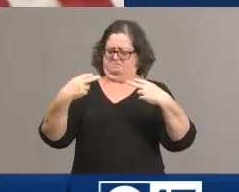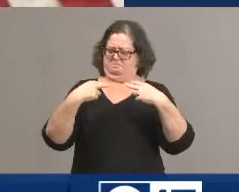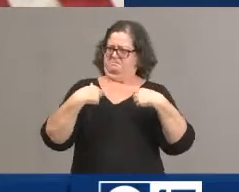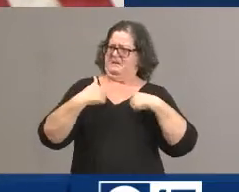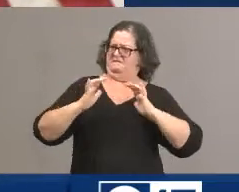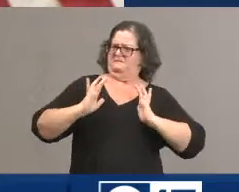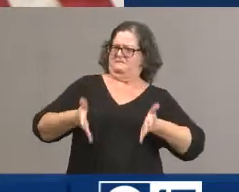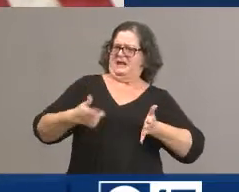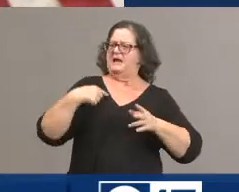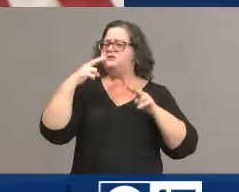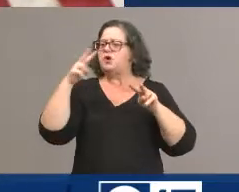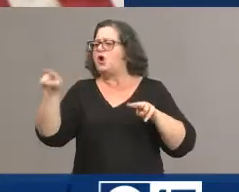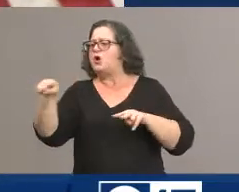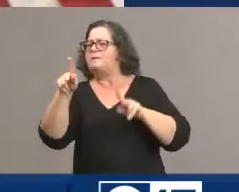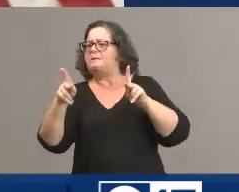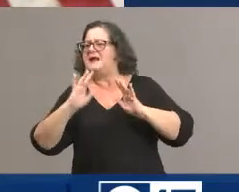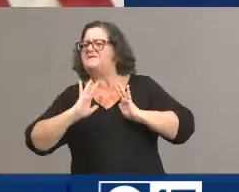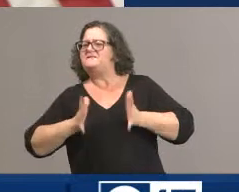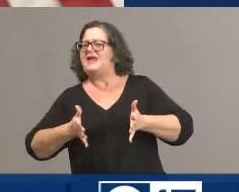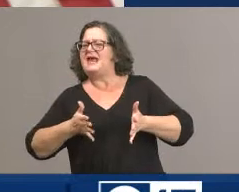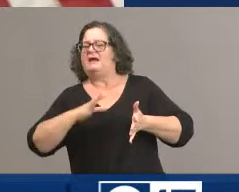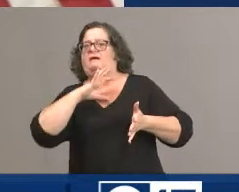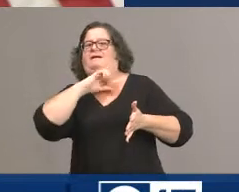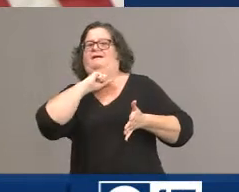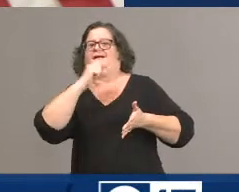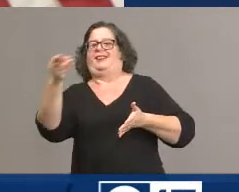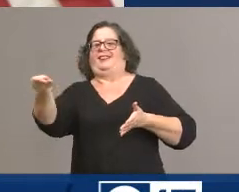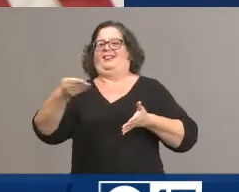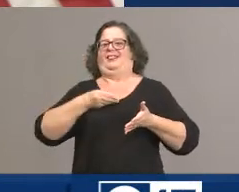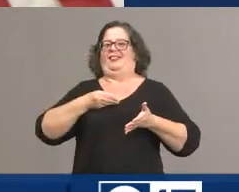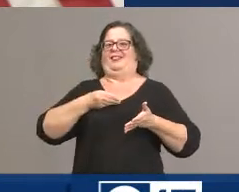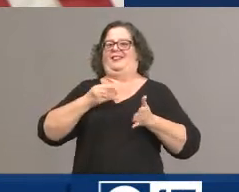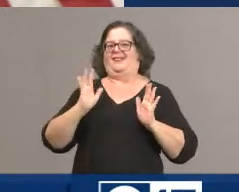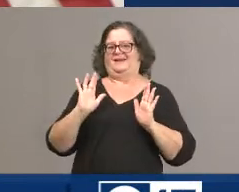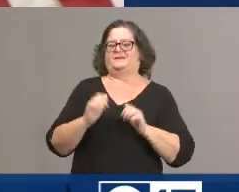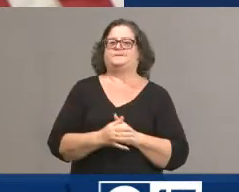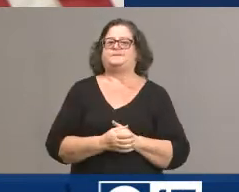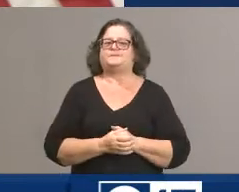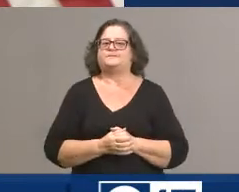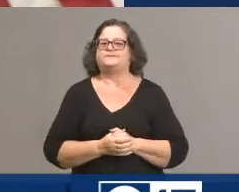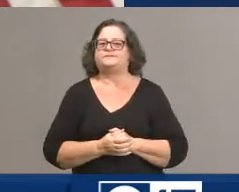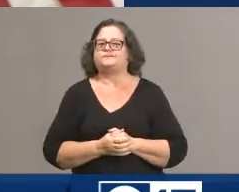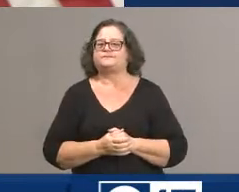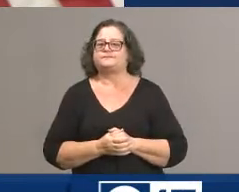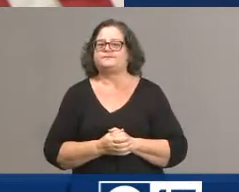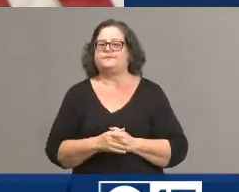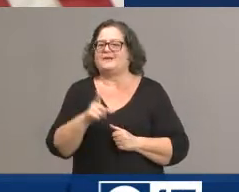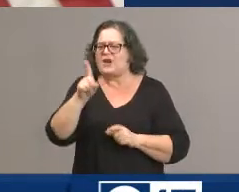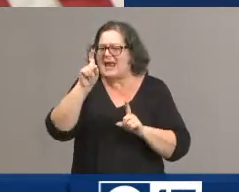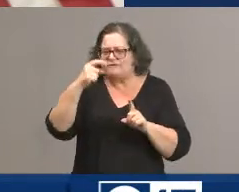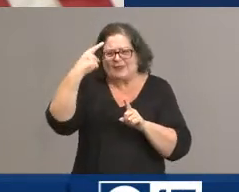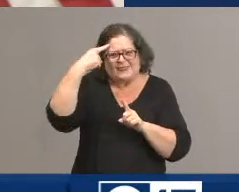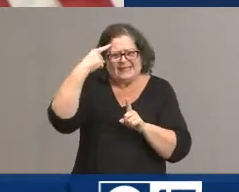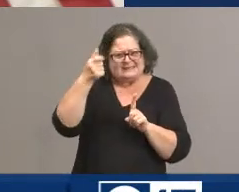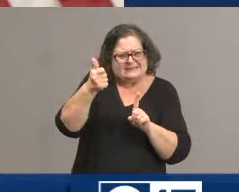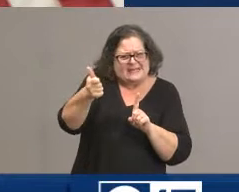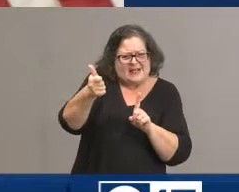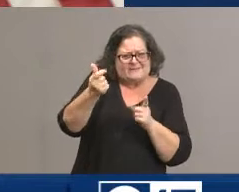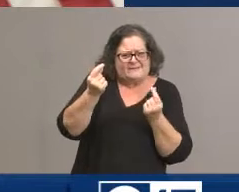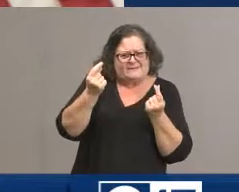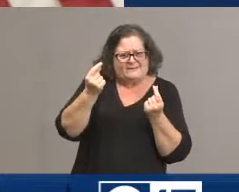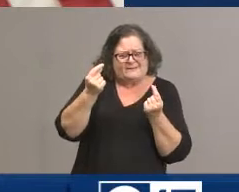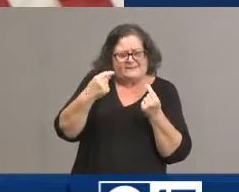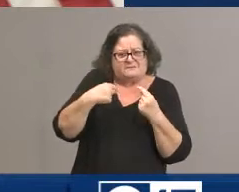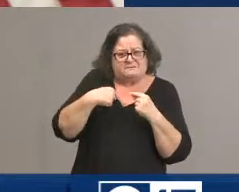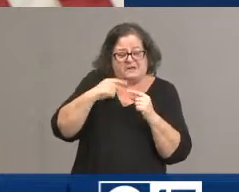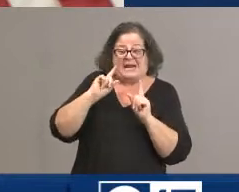Can you physically distance at the location where you will be? Can you stay about 6 feet away from others? Will you be indoors and